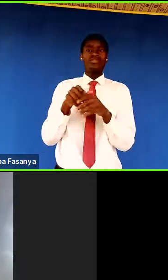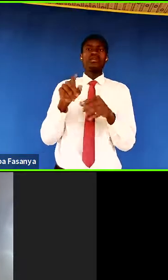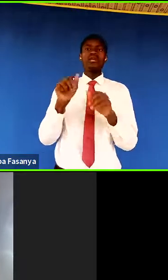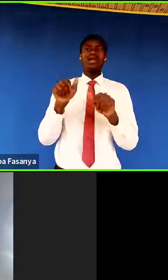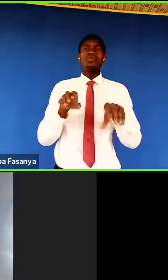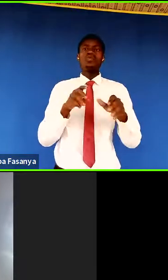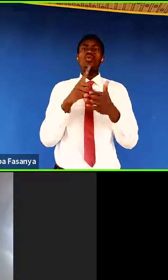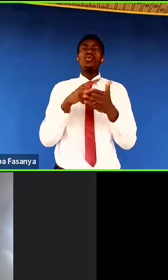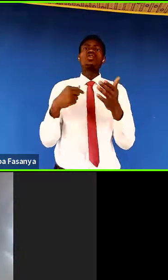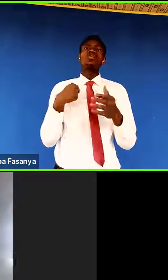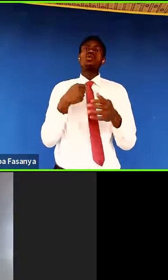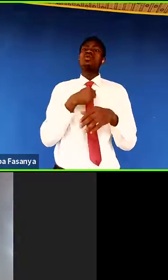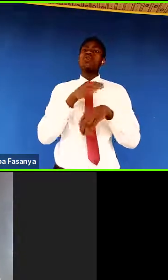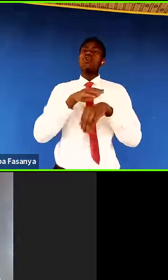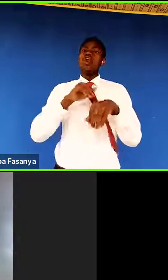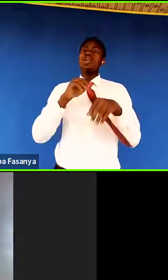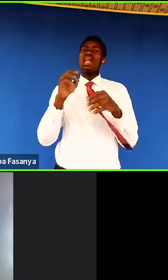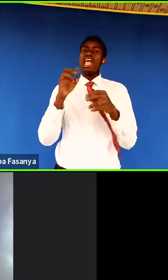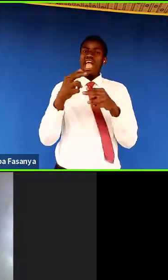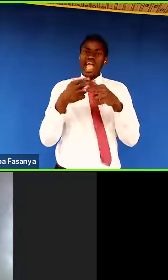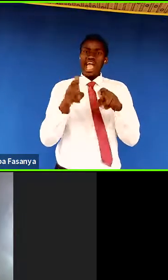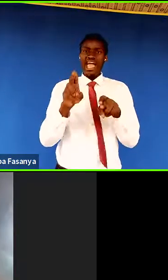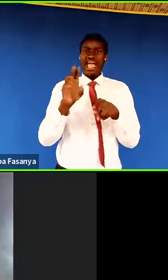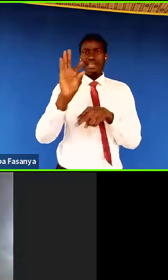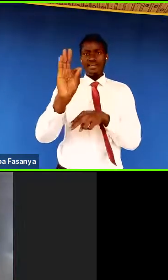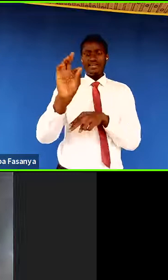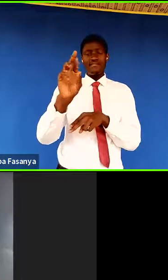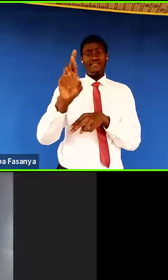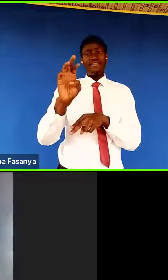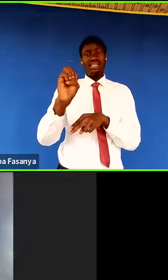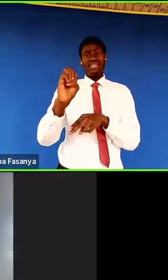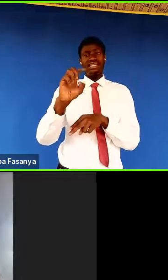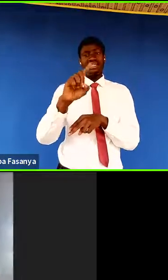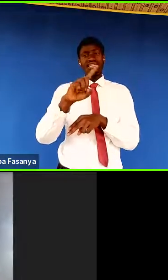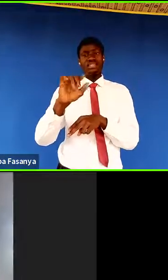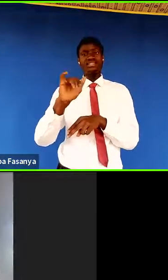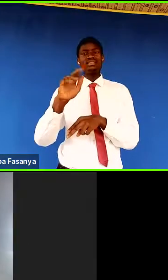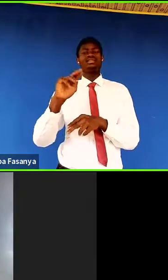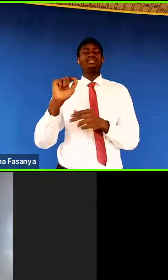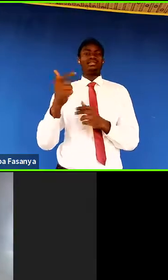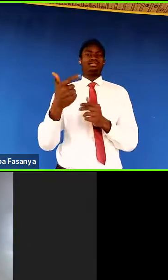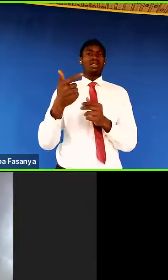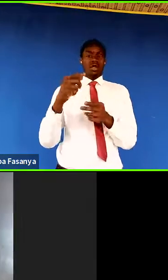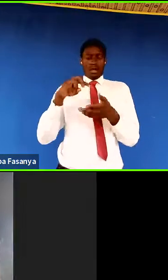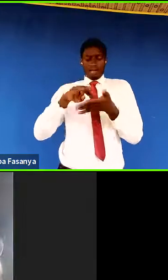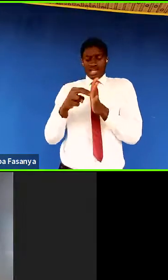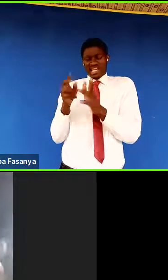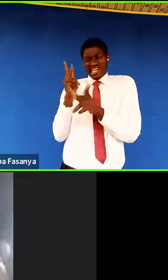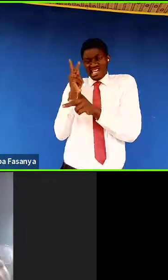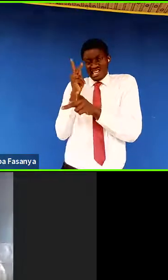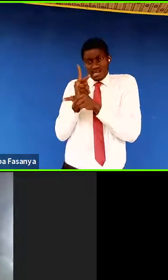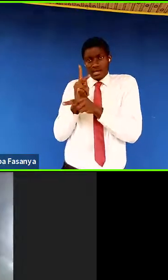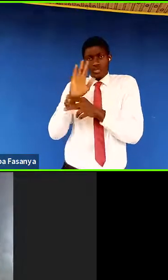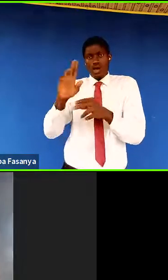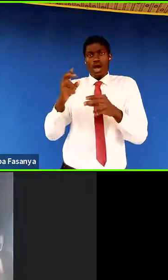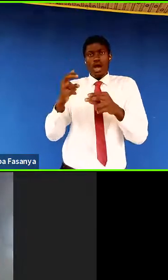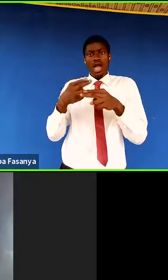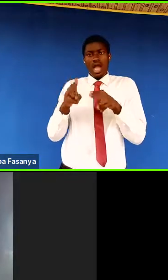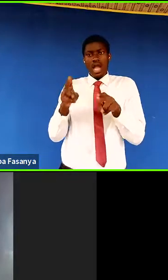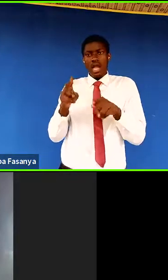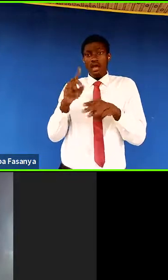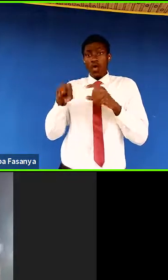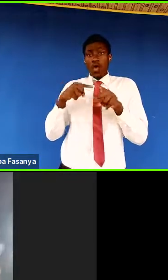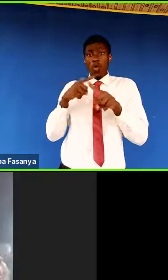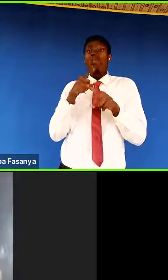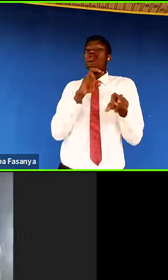Wow. Okay, where you Wow. will keep your eggs, Wow. and at a later date, when you finally settle down, you can now settle down